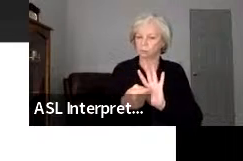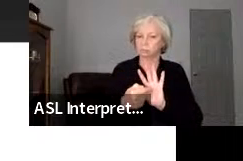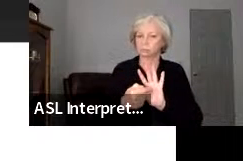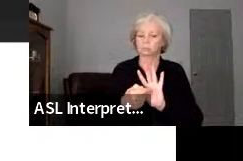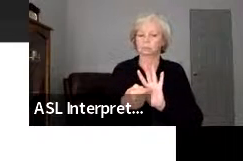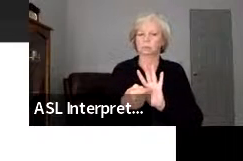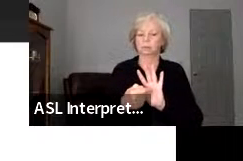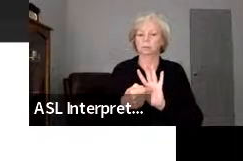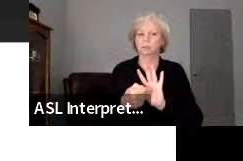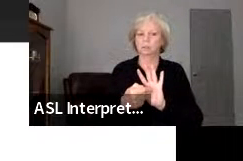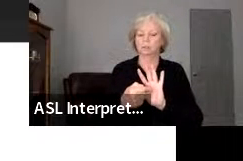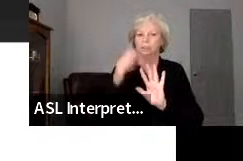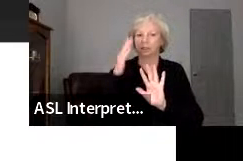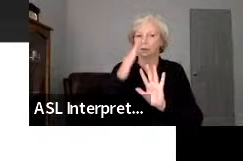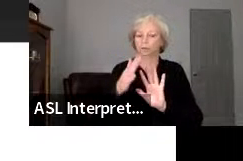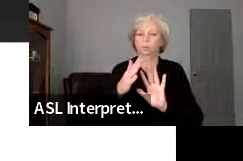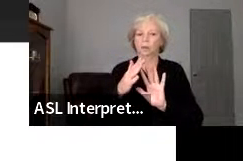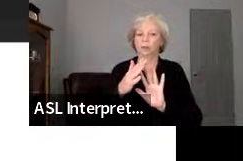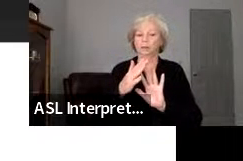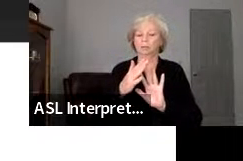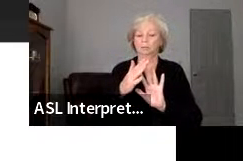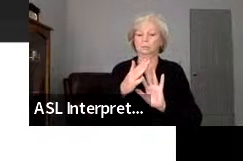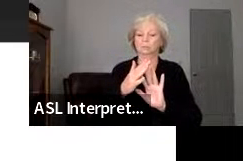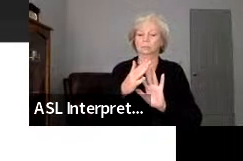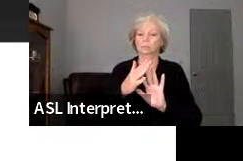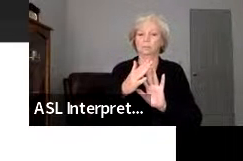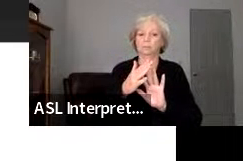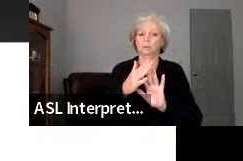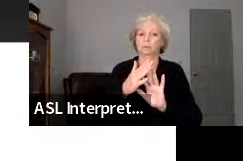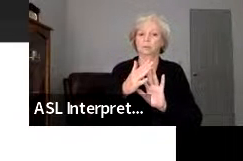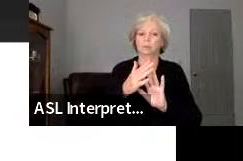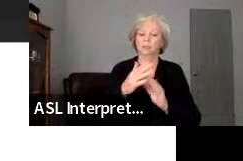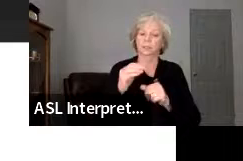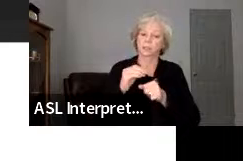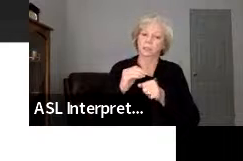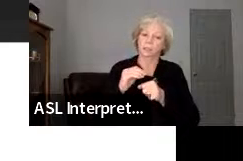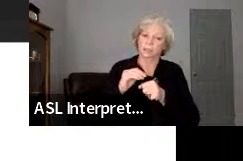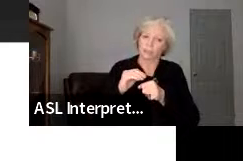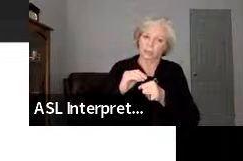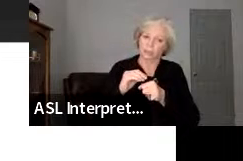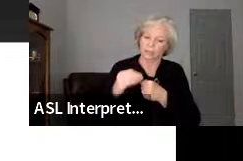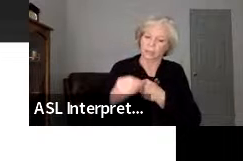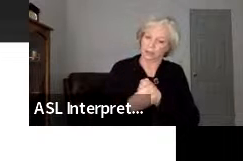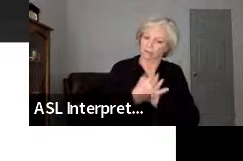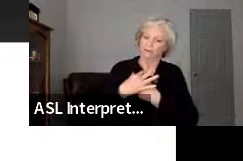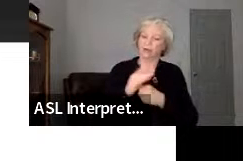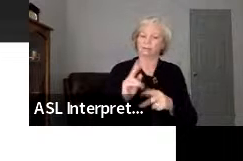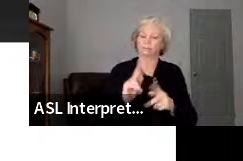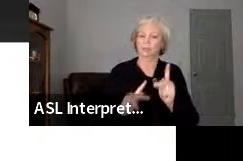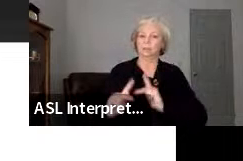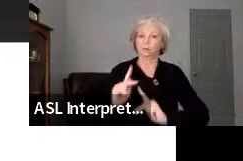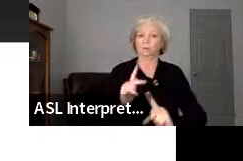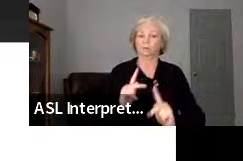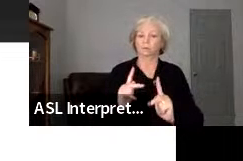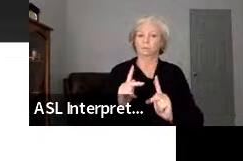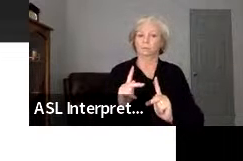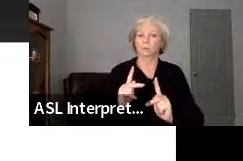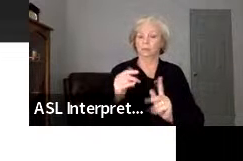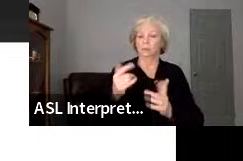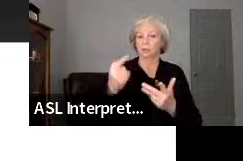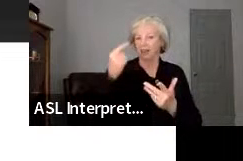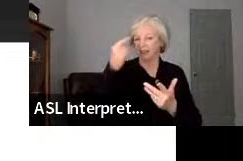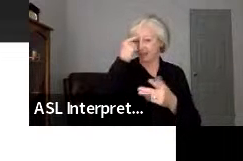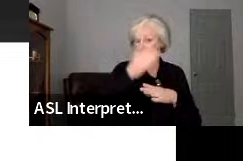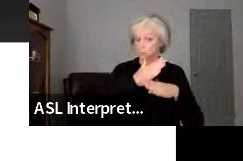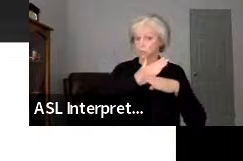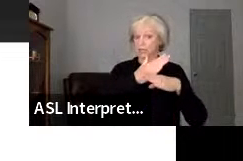it infects previously infected people. So this idea that you're protected against COVID infection if you've